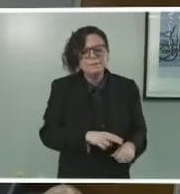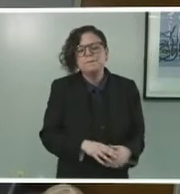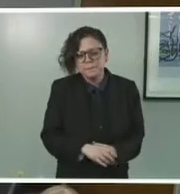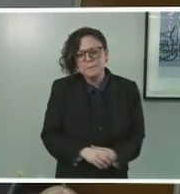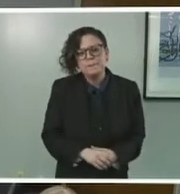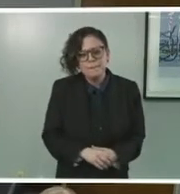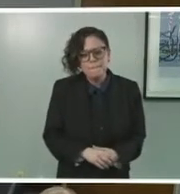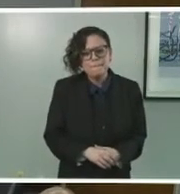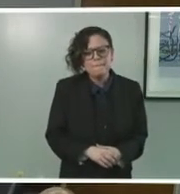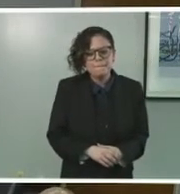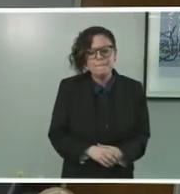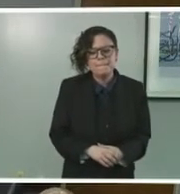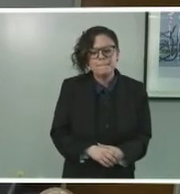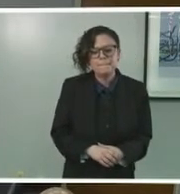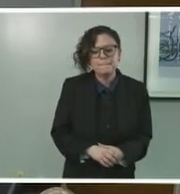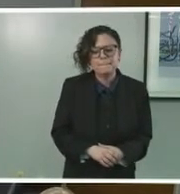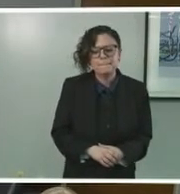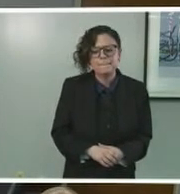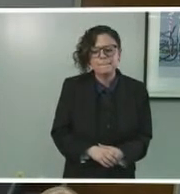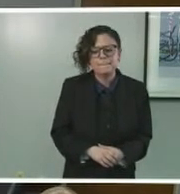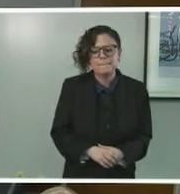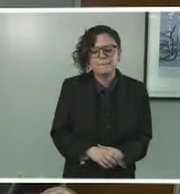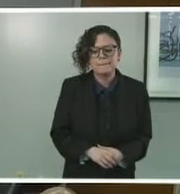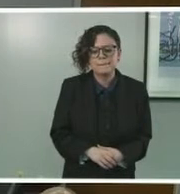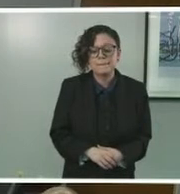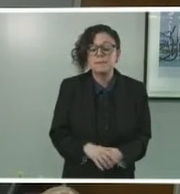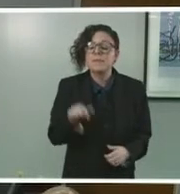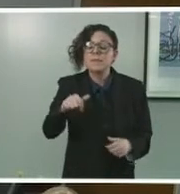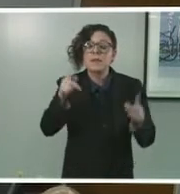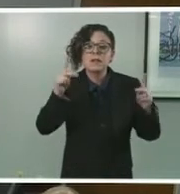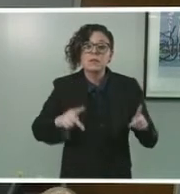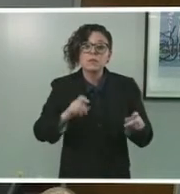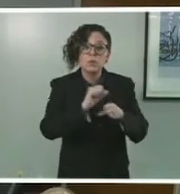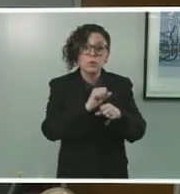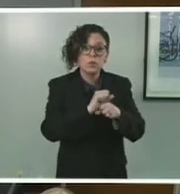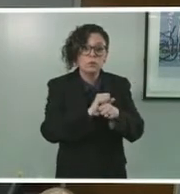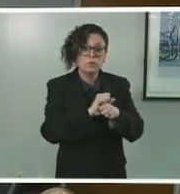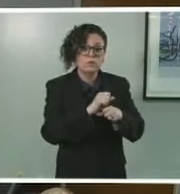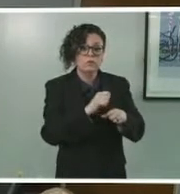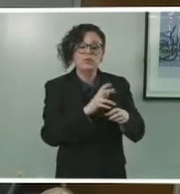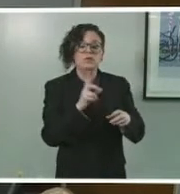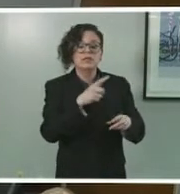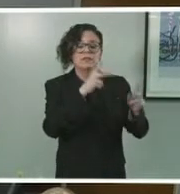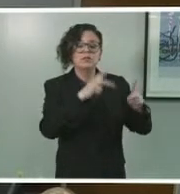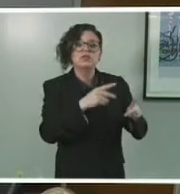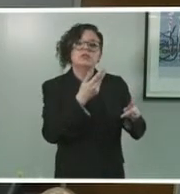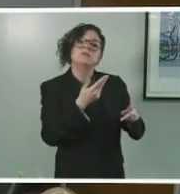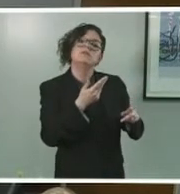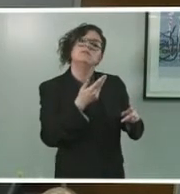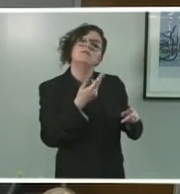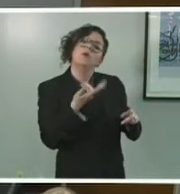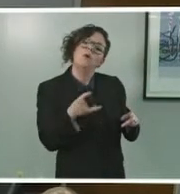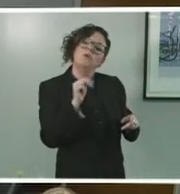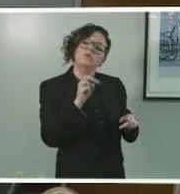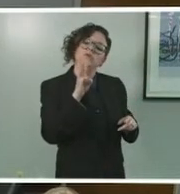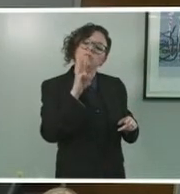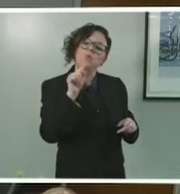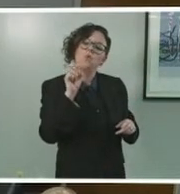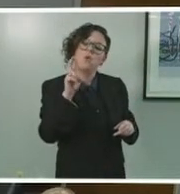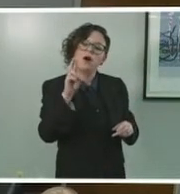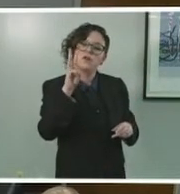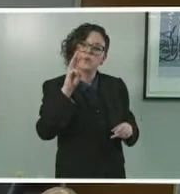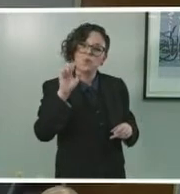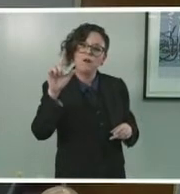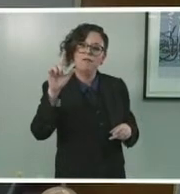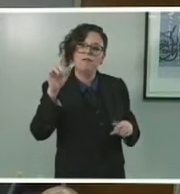Correct. Okay. This individual owns a water well drilling business and has employees both here and in